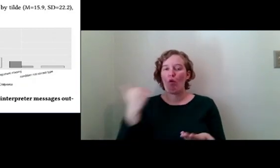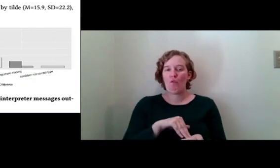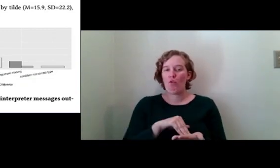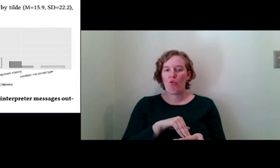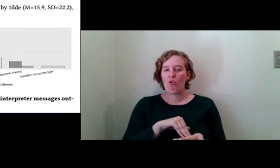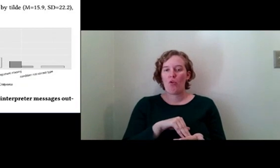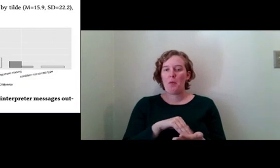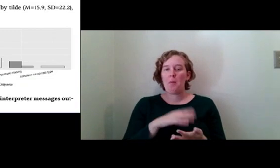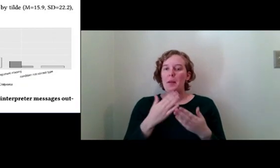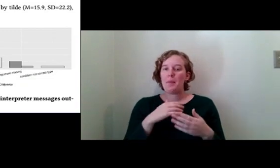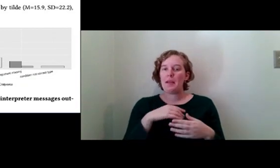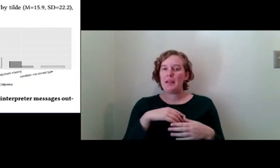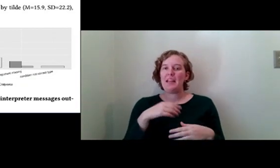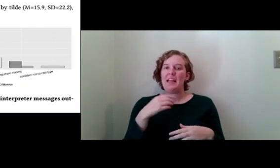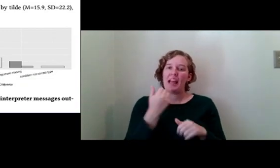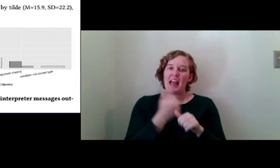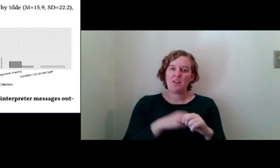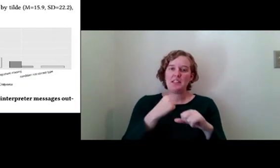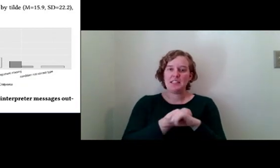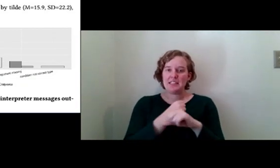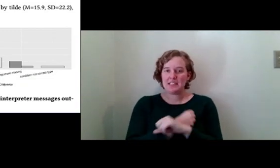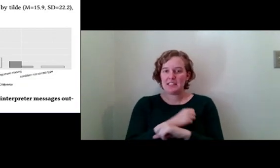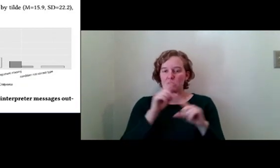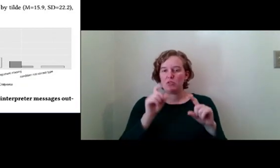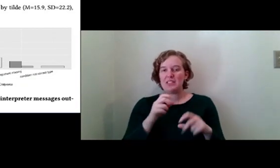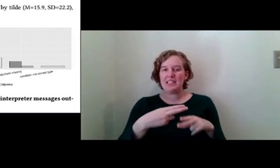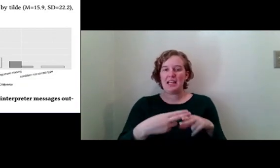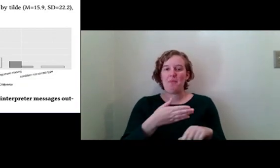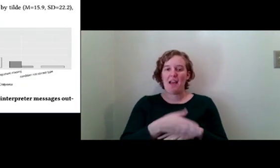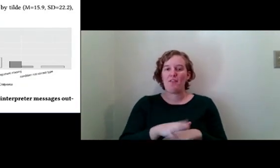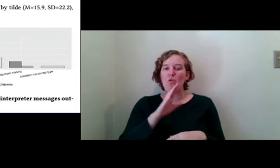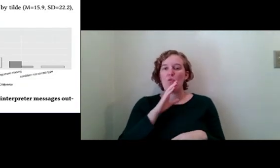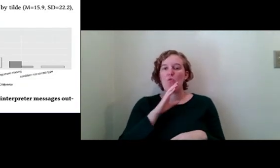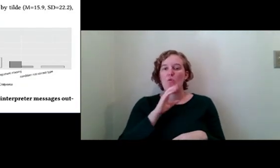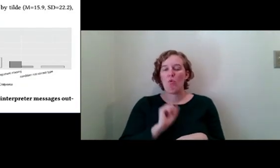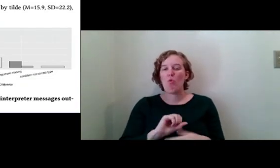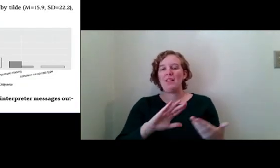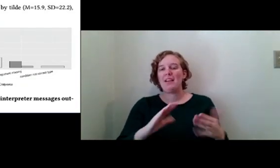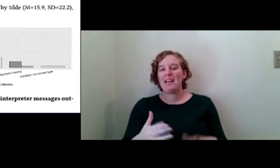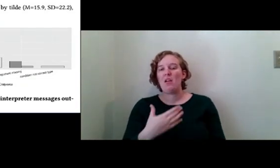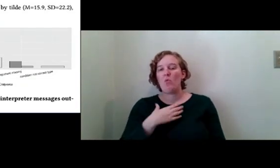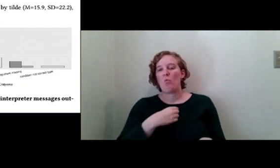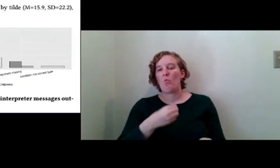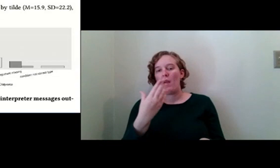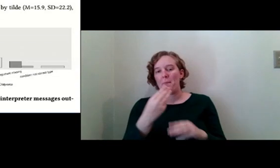name every statistical test after an old, dead, white mathematician. You know,